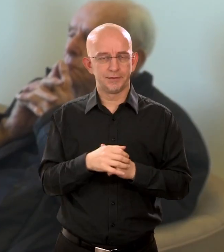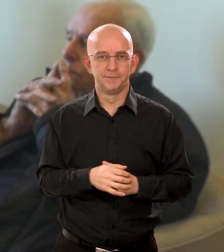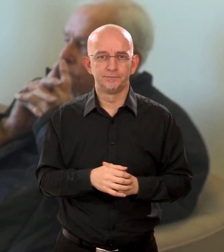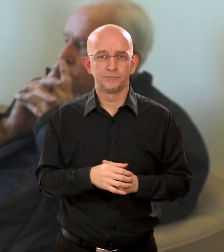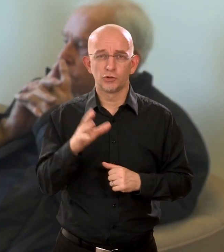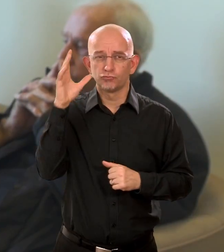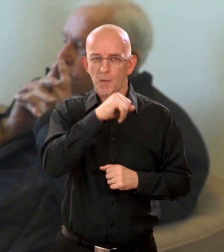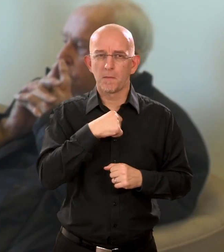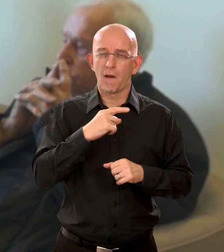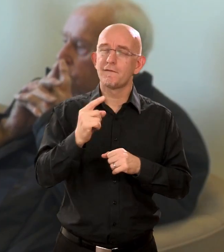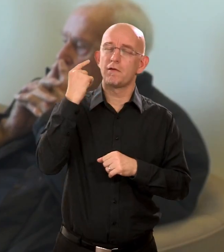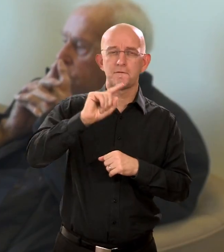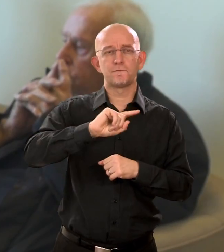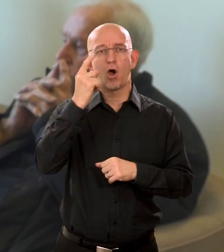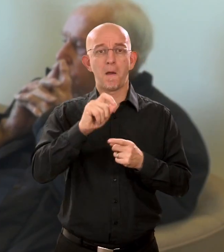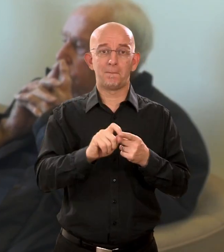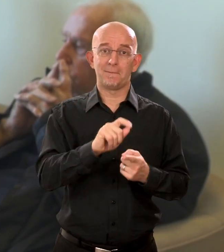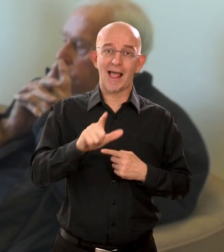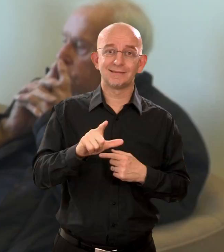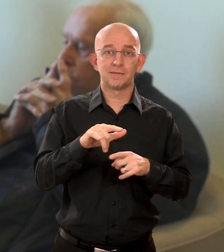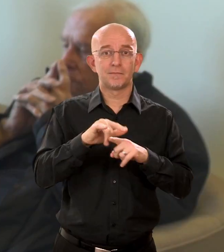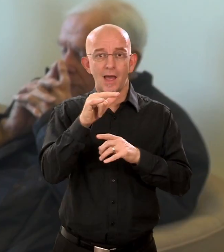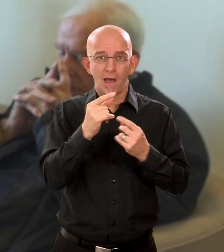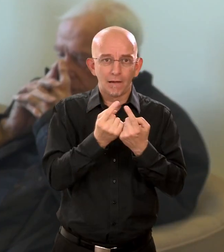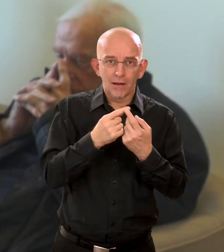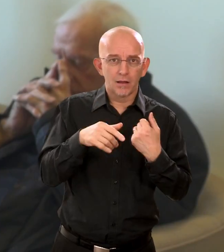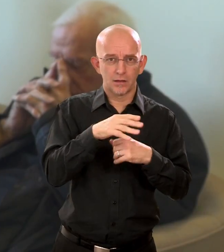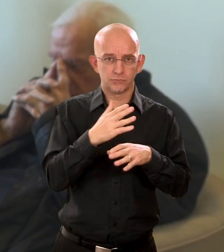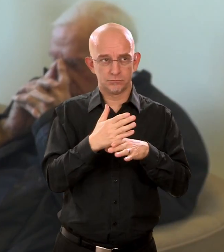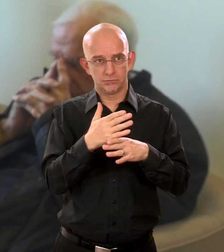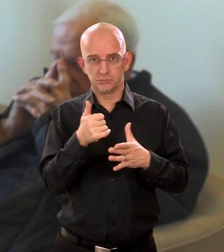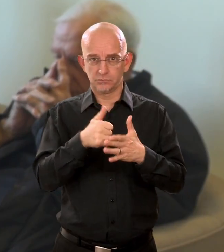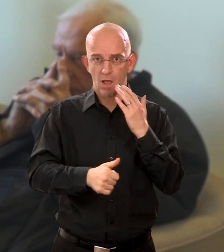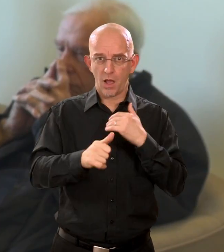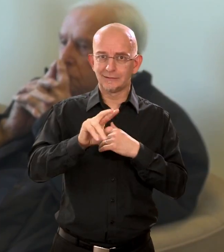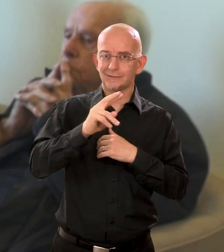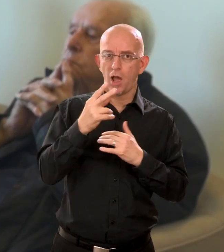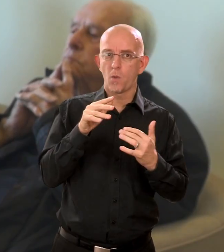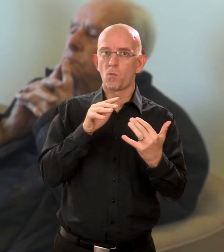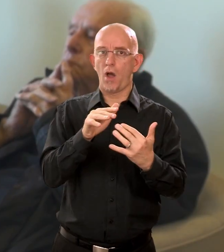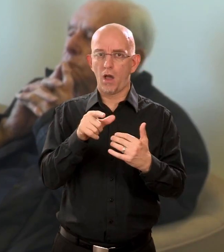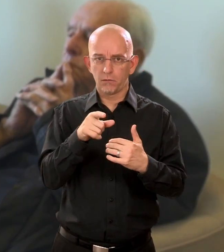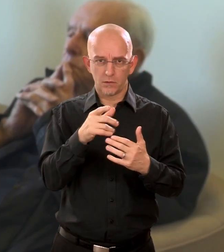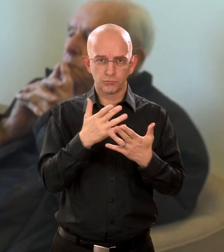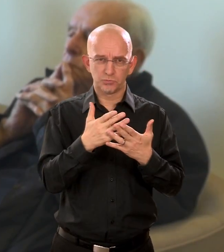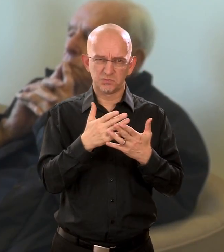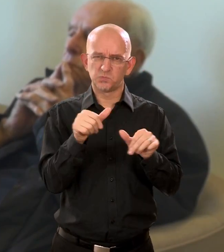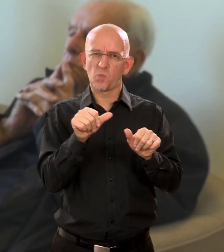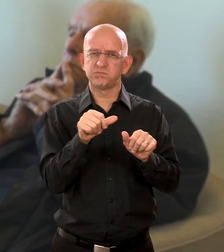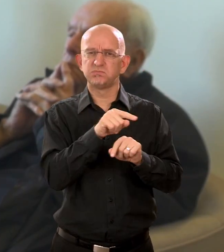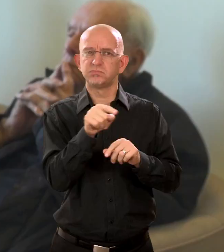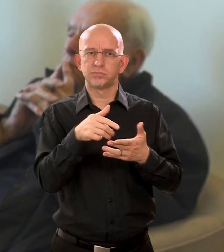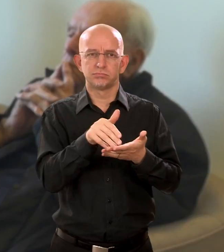out just before the start of the Second World War, and they did a very